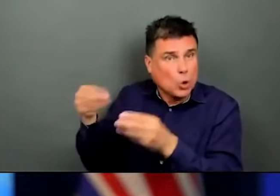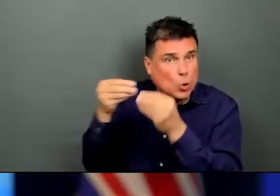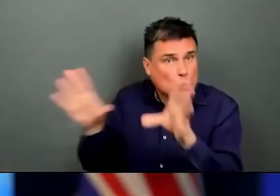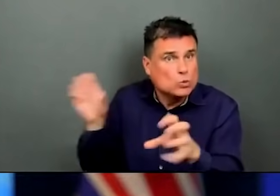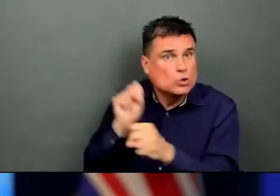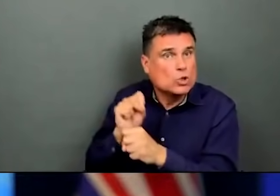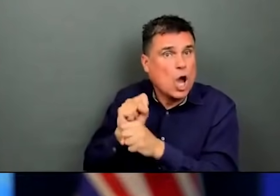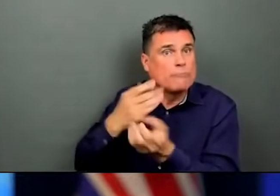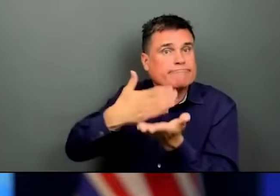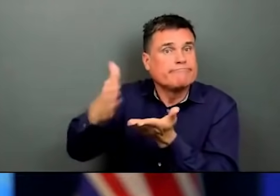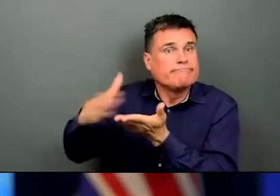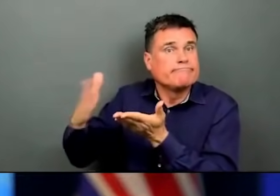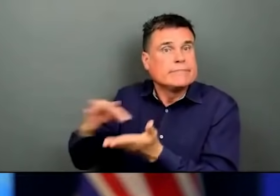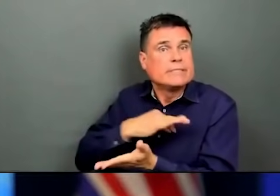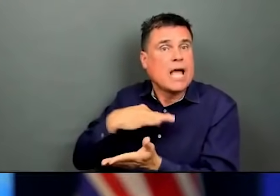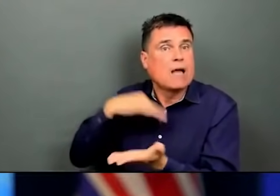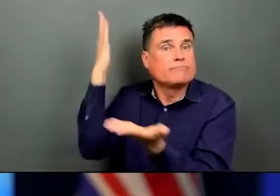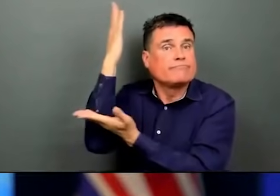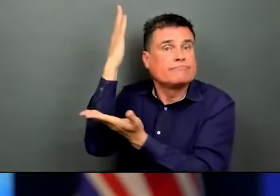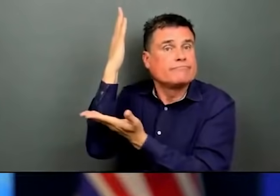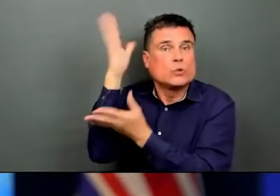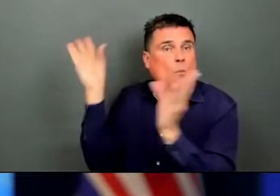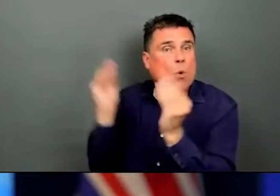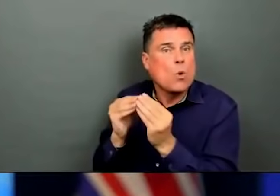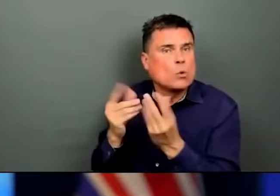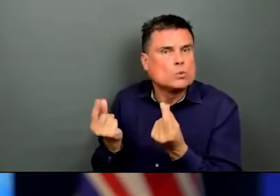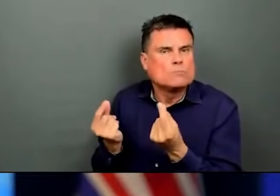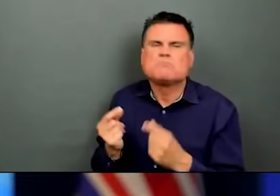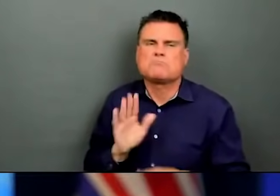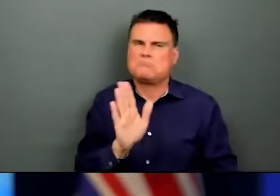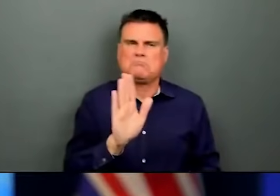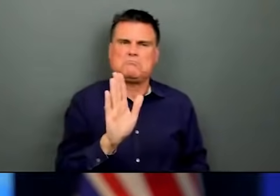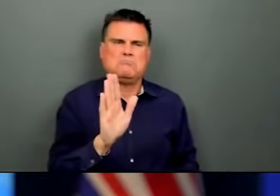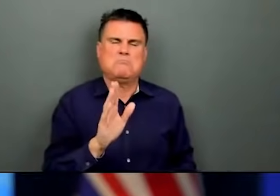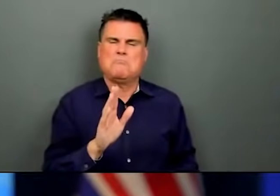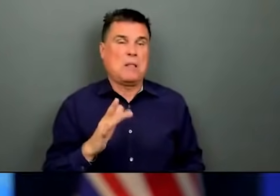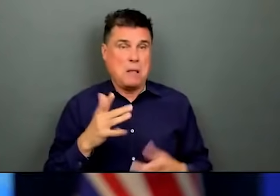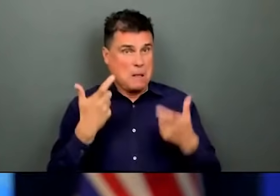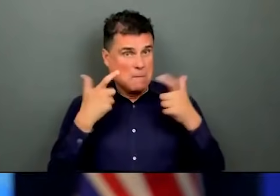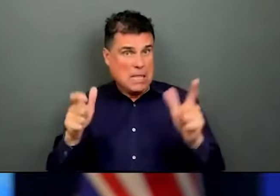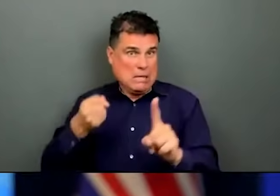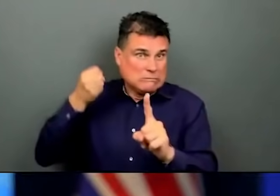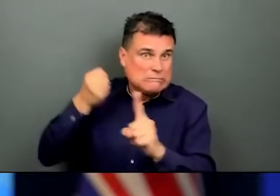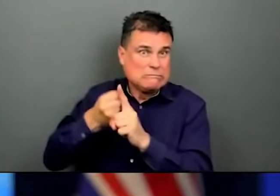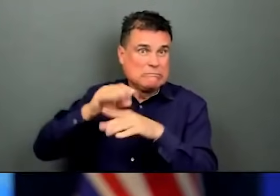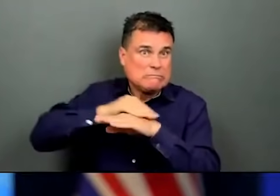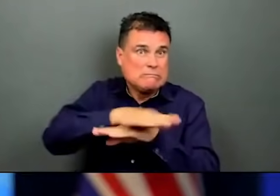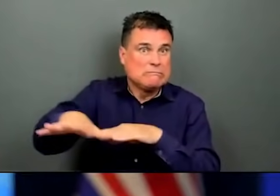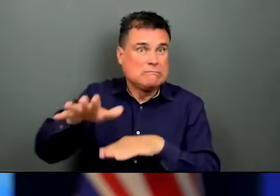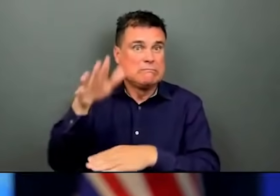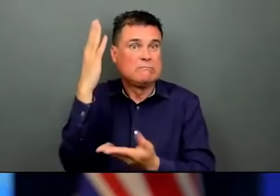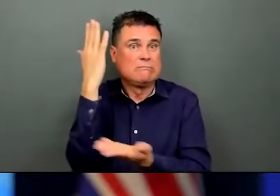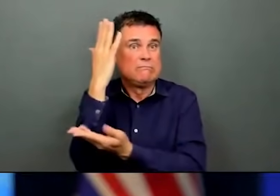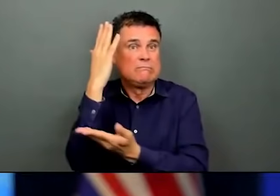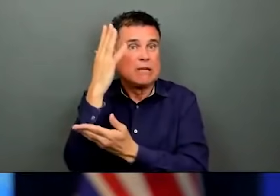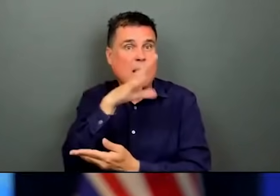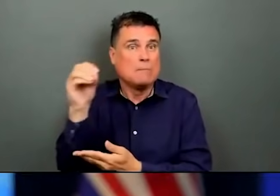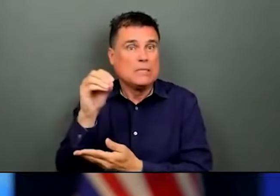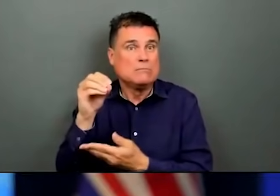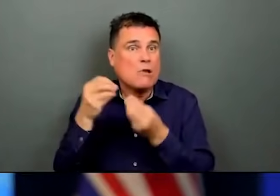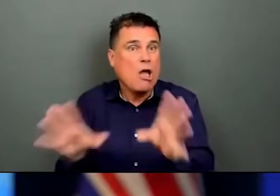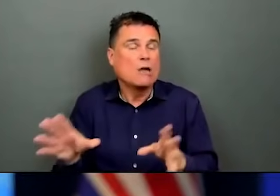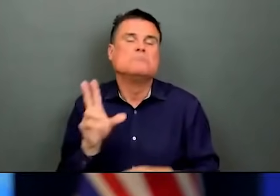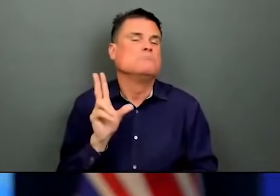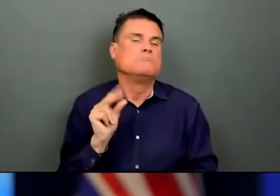in the legislature as she debates her budget estimates. But I can say that the current deferrals are not